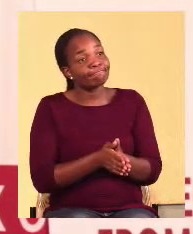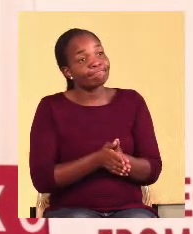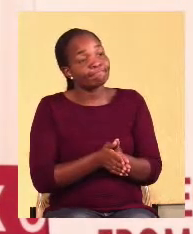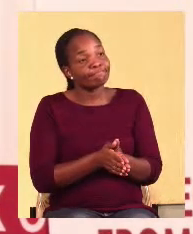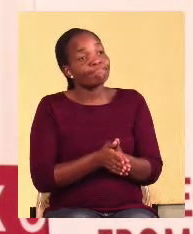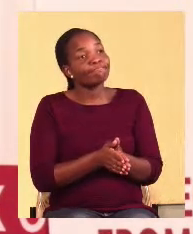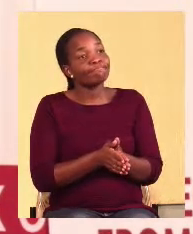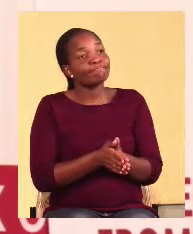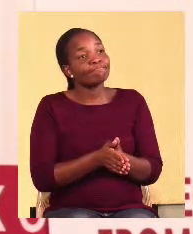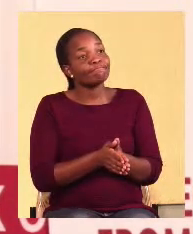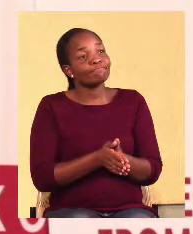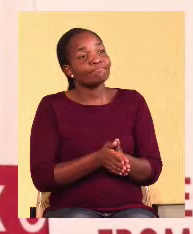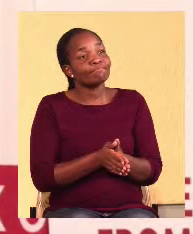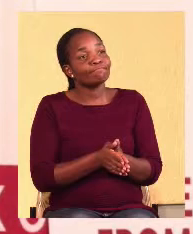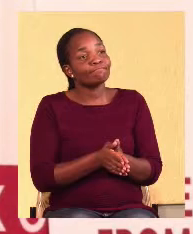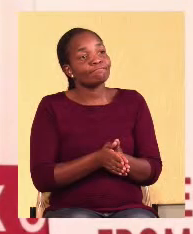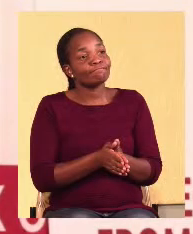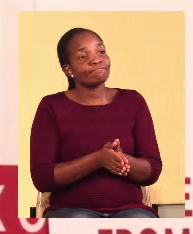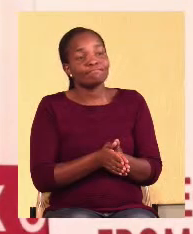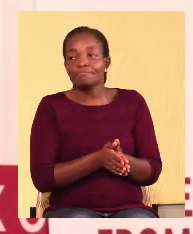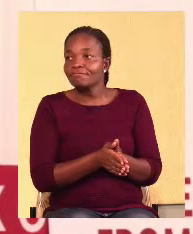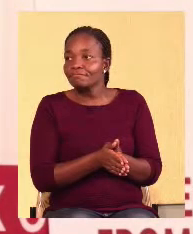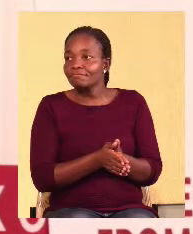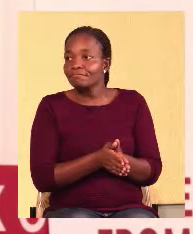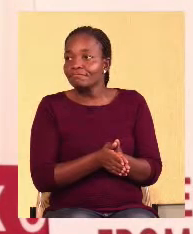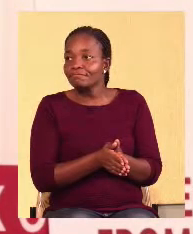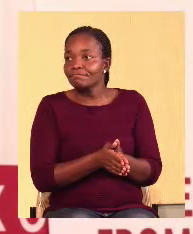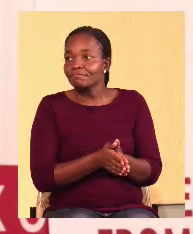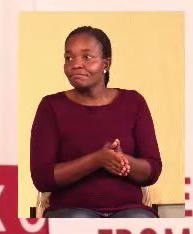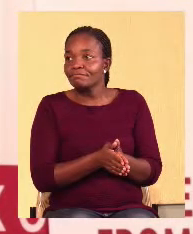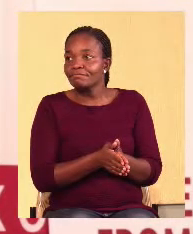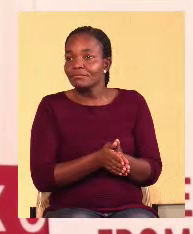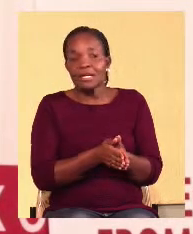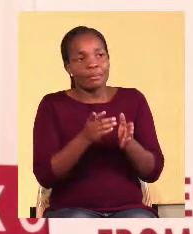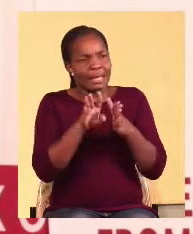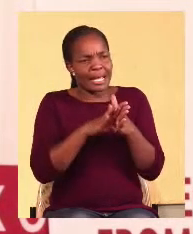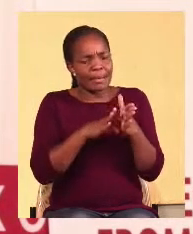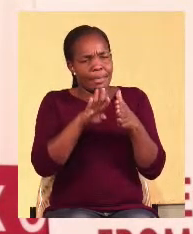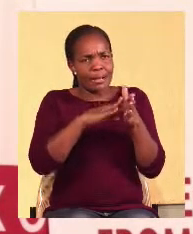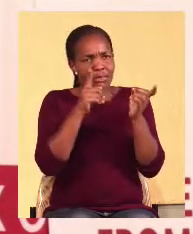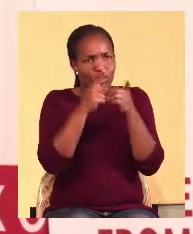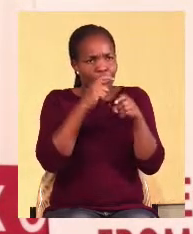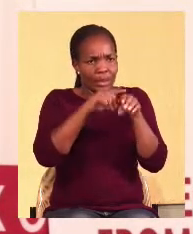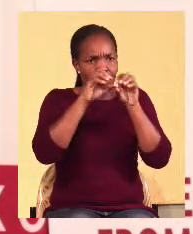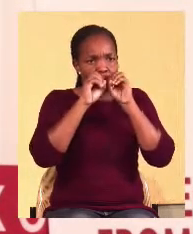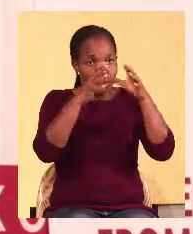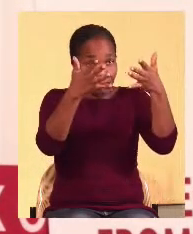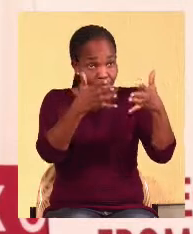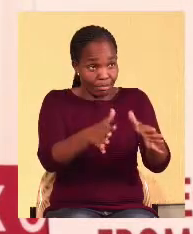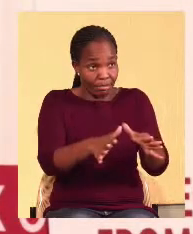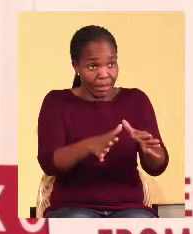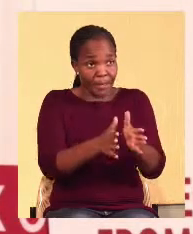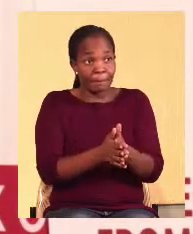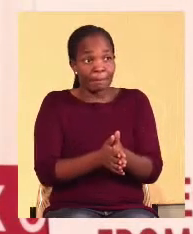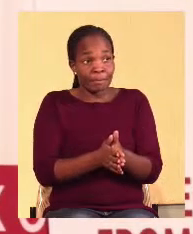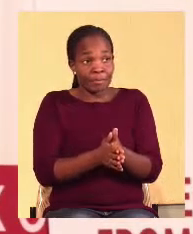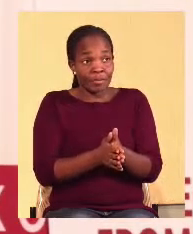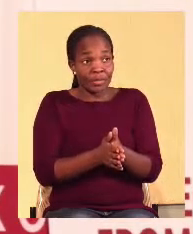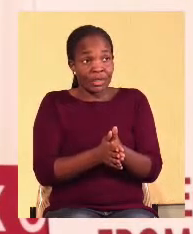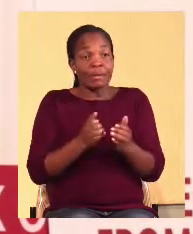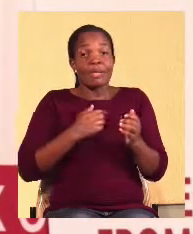announcement, I will take leave because I just came from another engagement. But the team from the Ministry of Health and